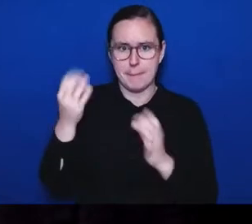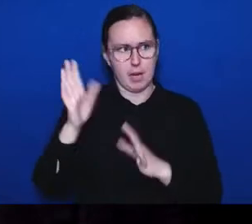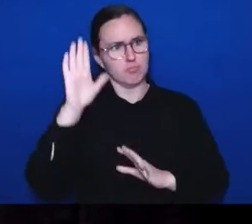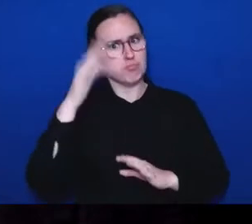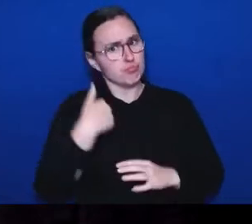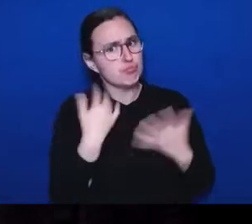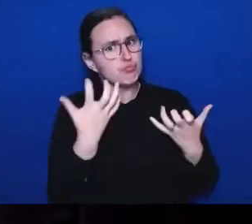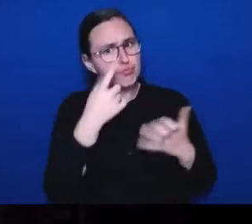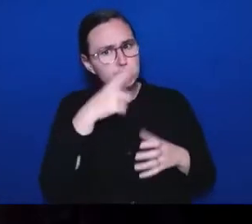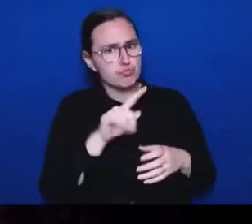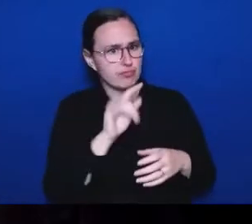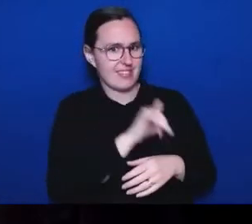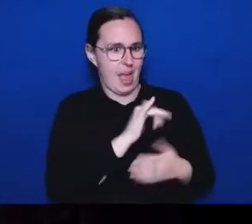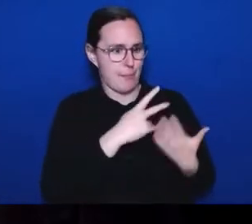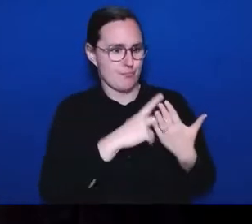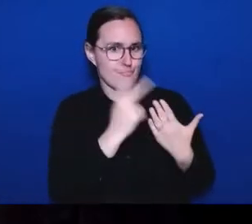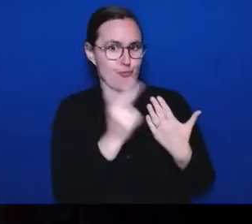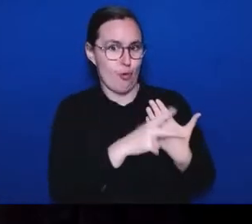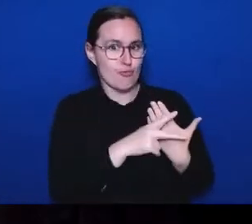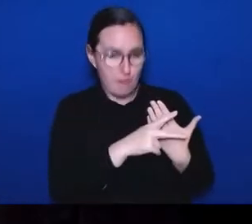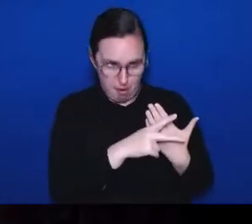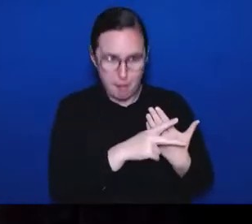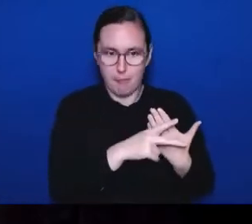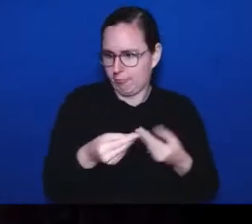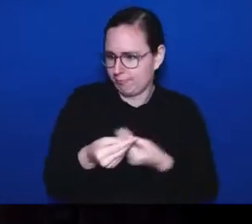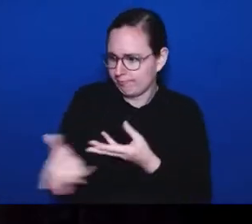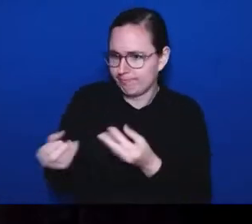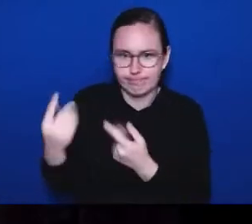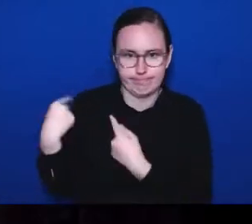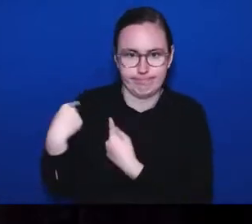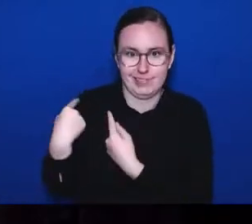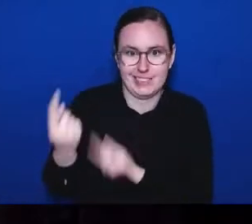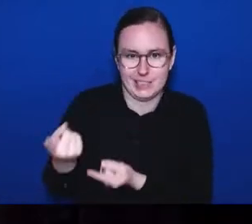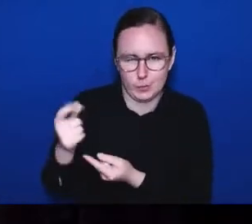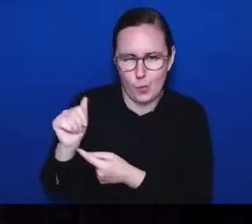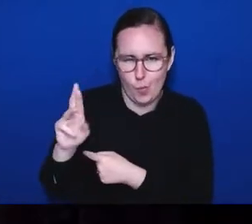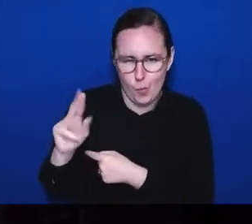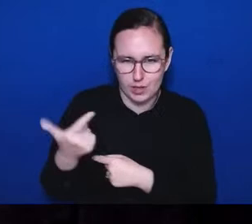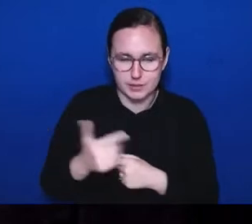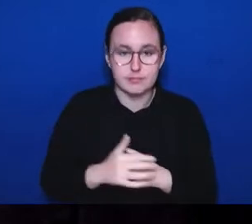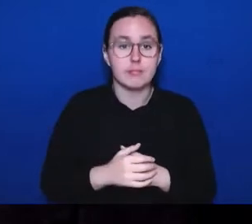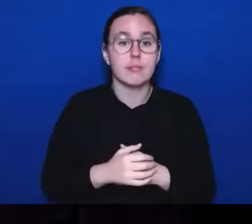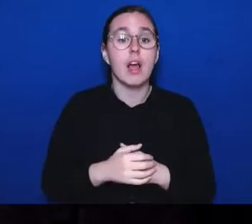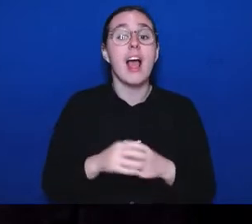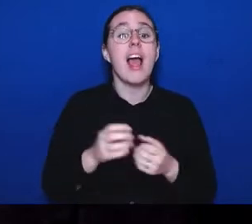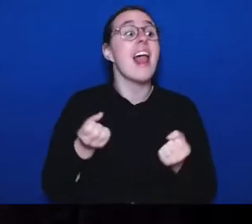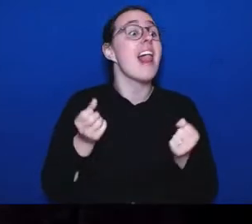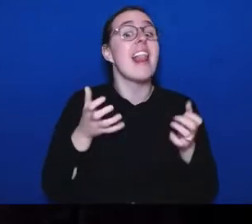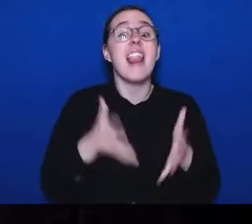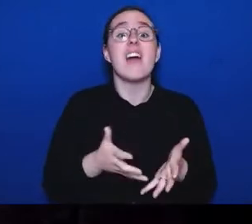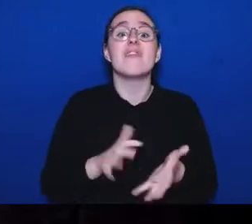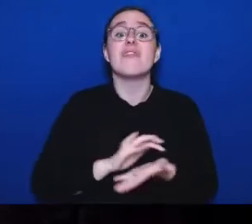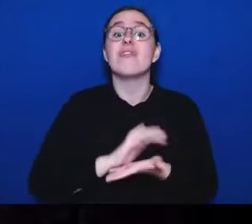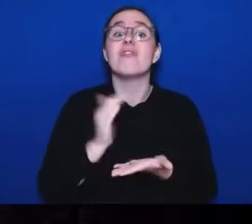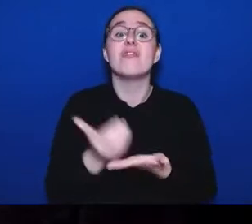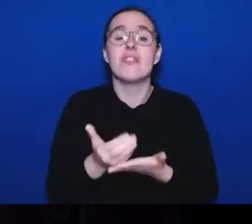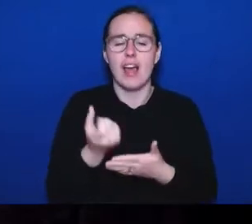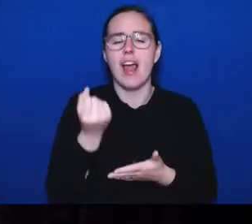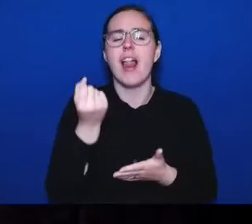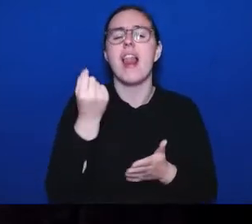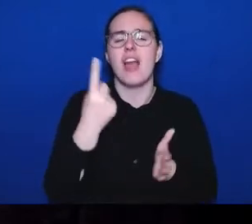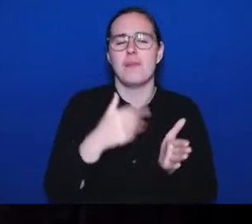and we're very pleased about it. There's still $11 million to be sent out, and we'll expect that to happen in the next few weeks as the